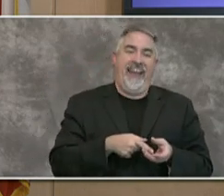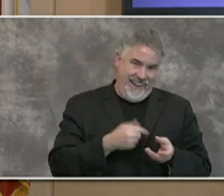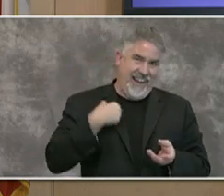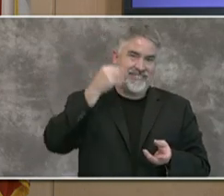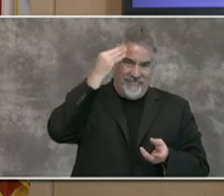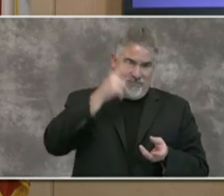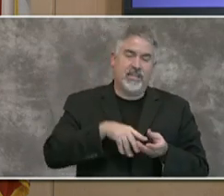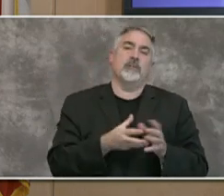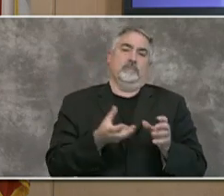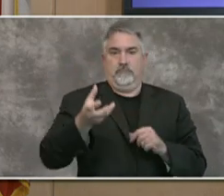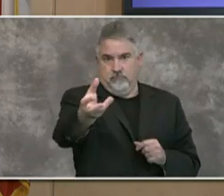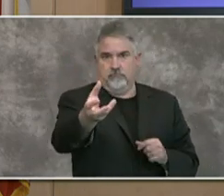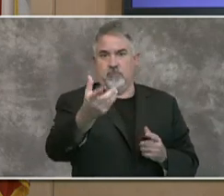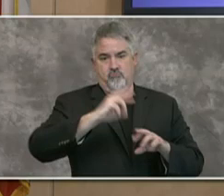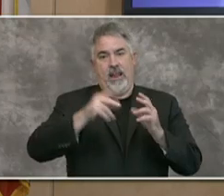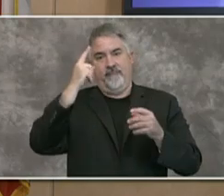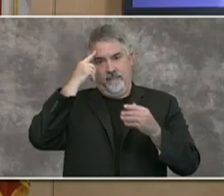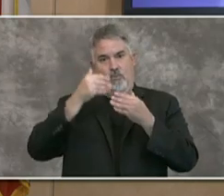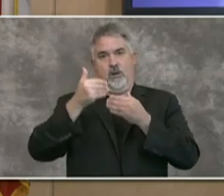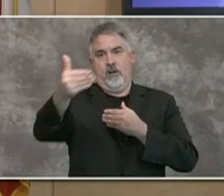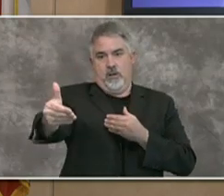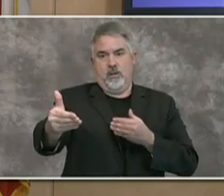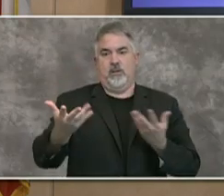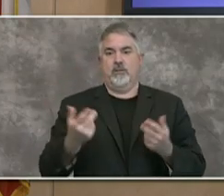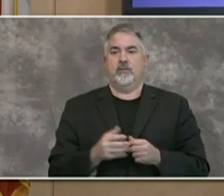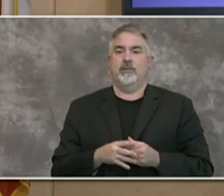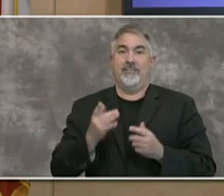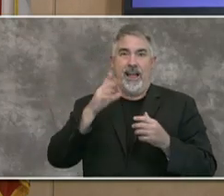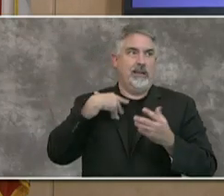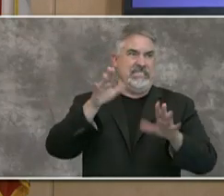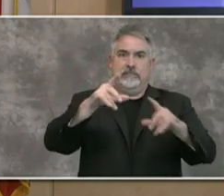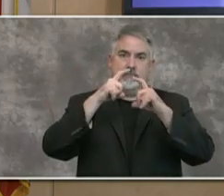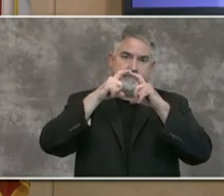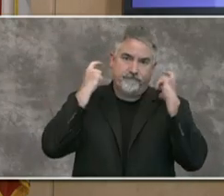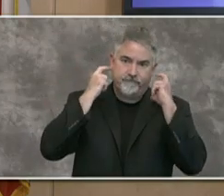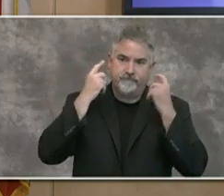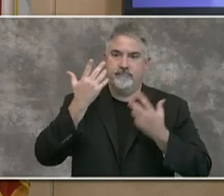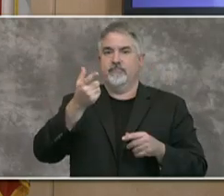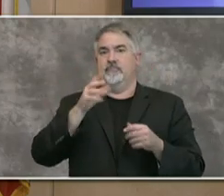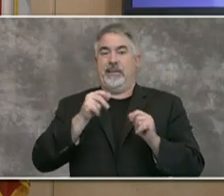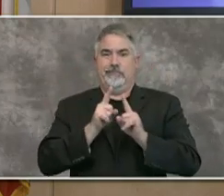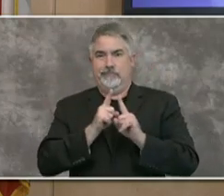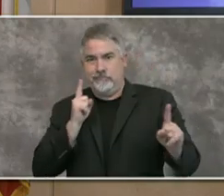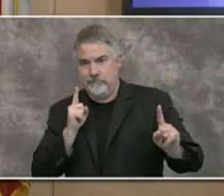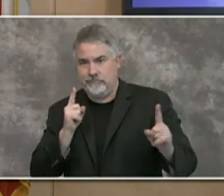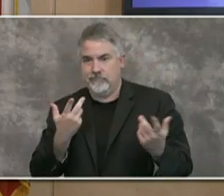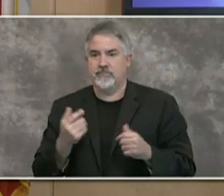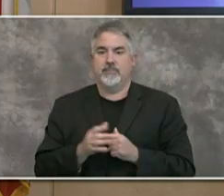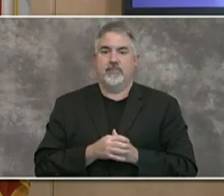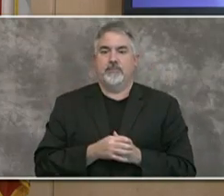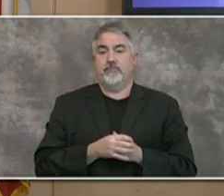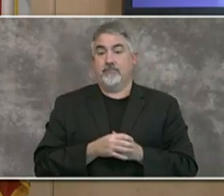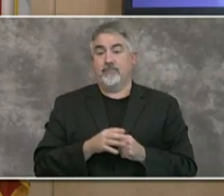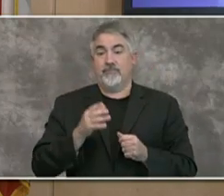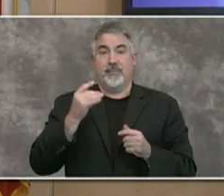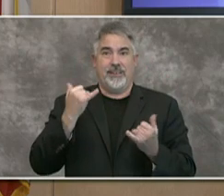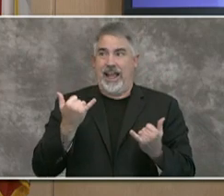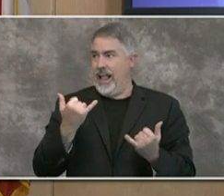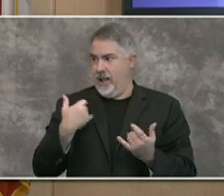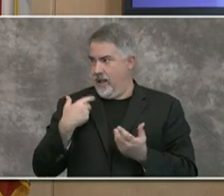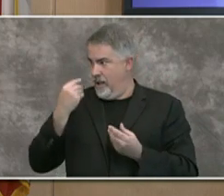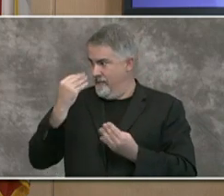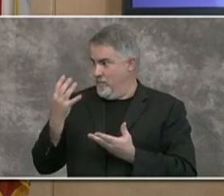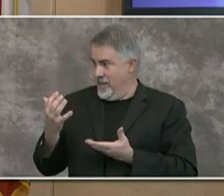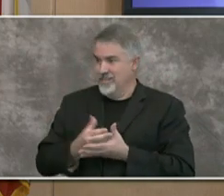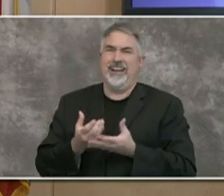coverings are something that have been added to the listing of what we're sharing. We also know that everything that we can do to increase the capacity of our healthcare